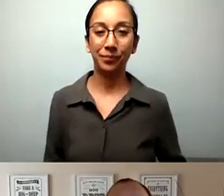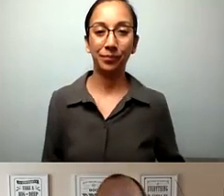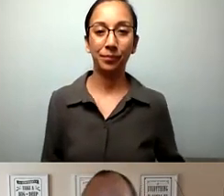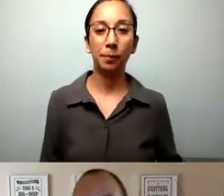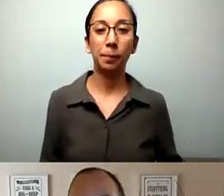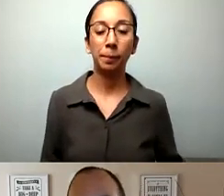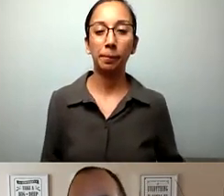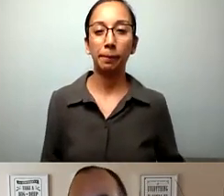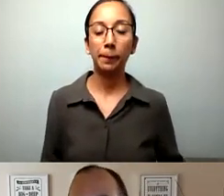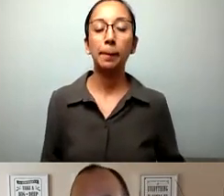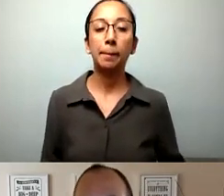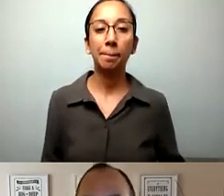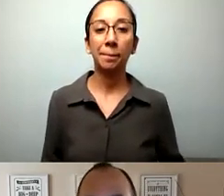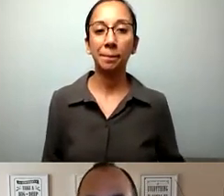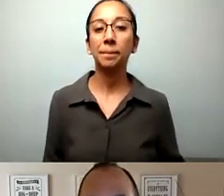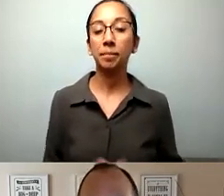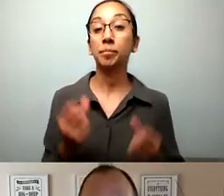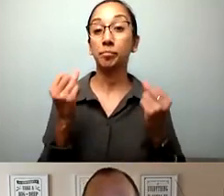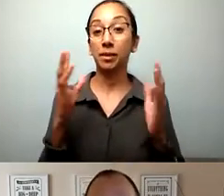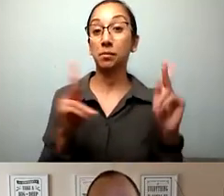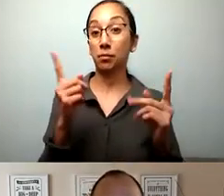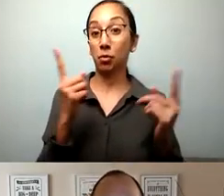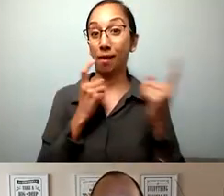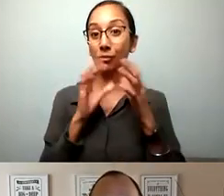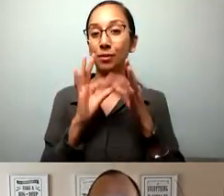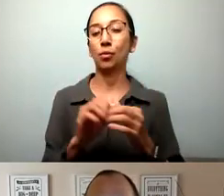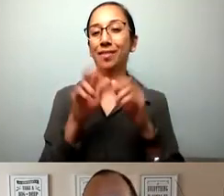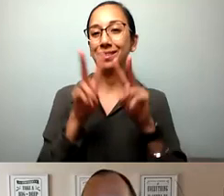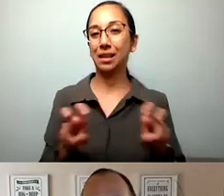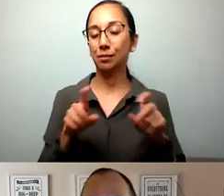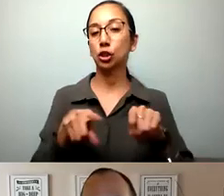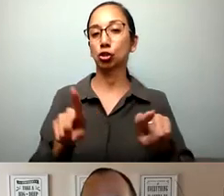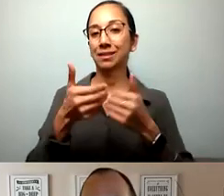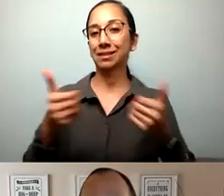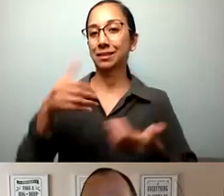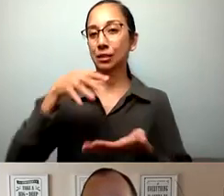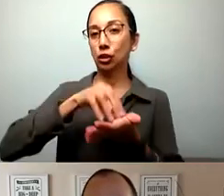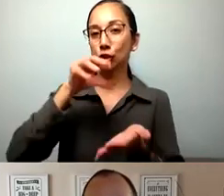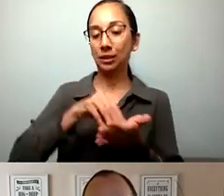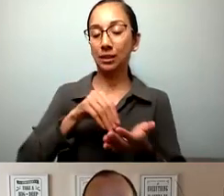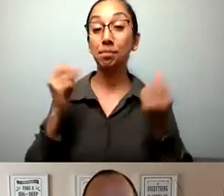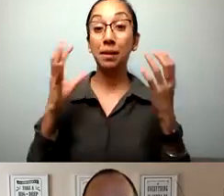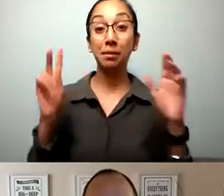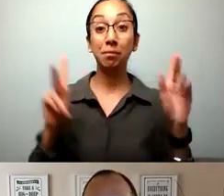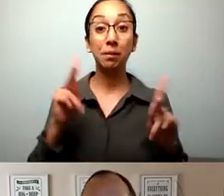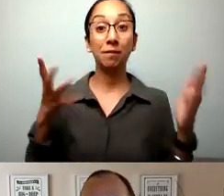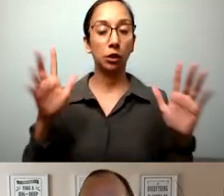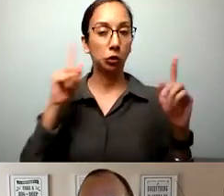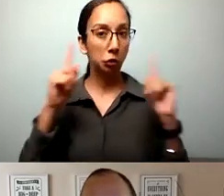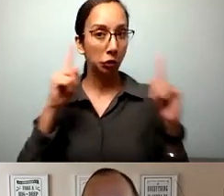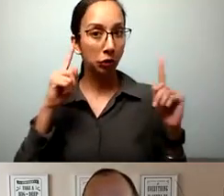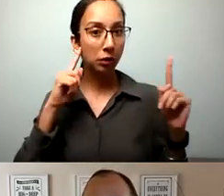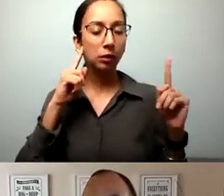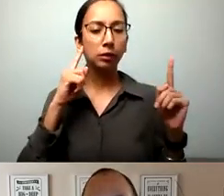So I just wanted to, I got a lot of questions regarding assessments during distance learning, and many people have heard that what can be done,